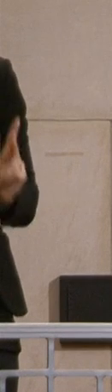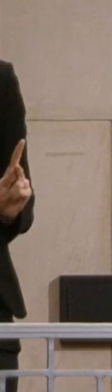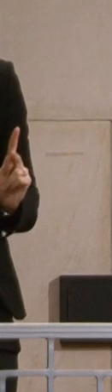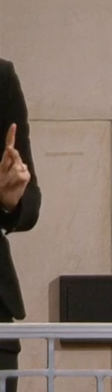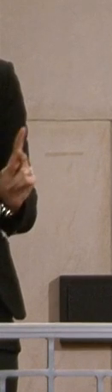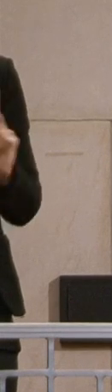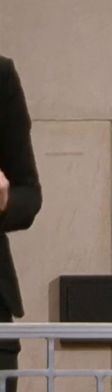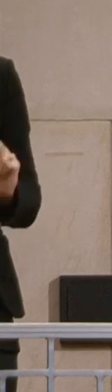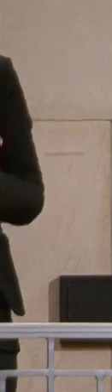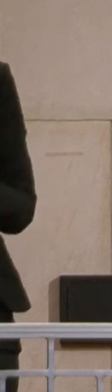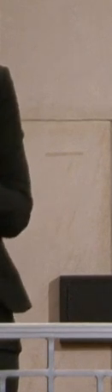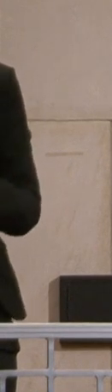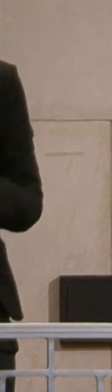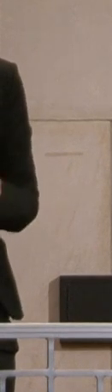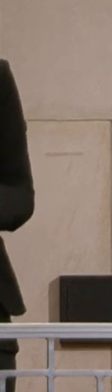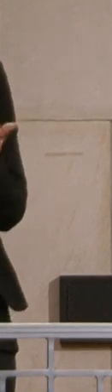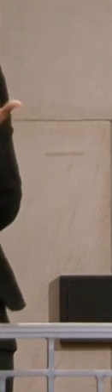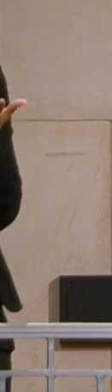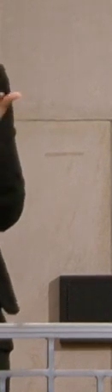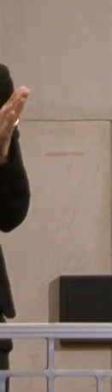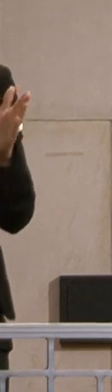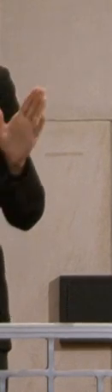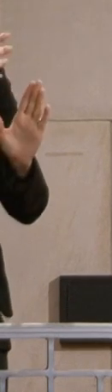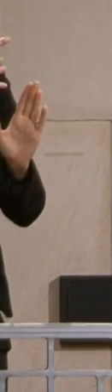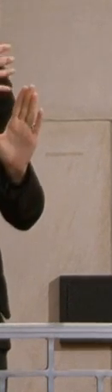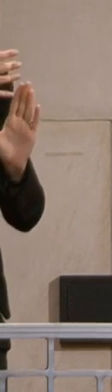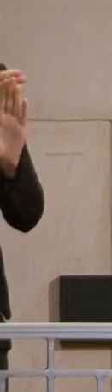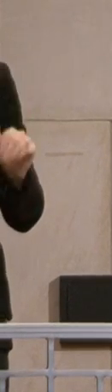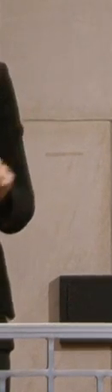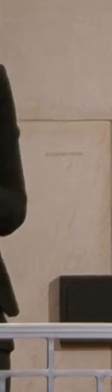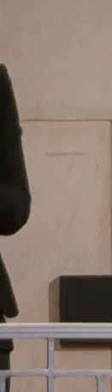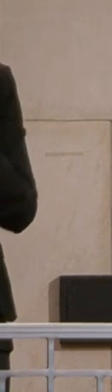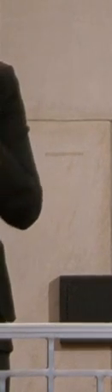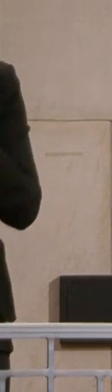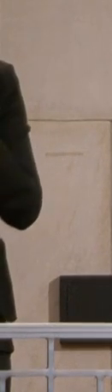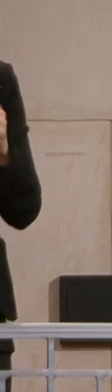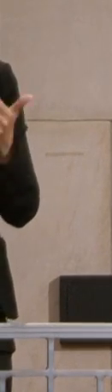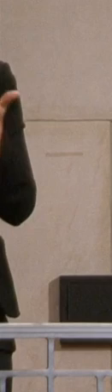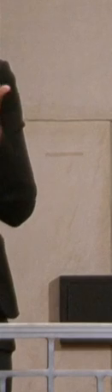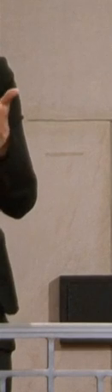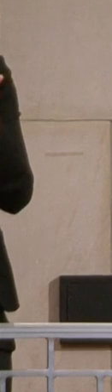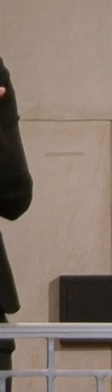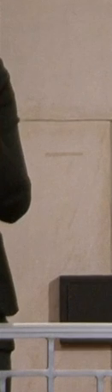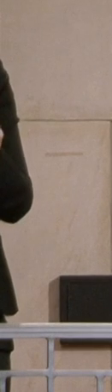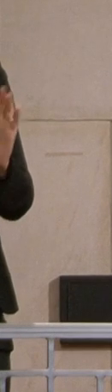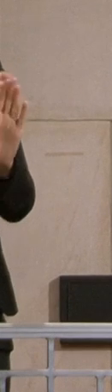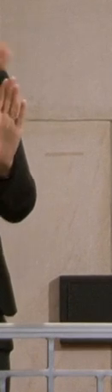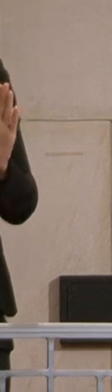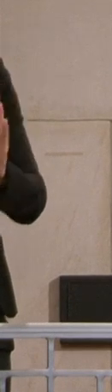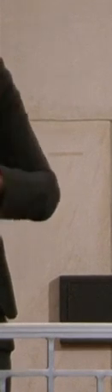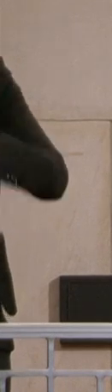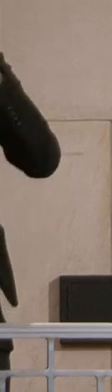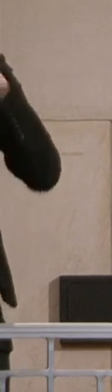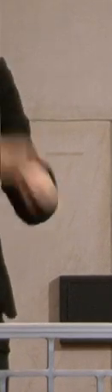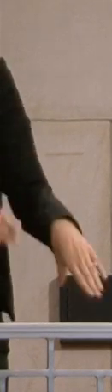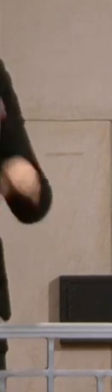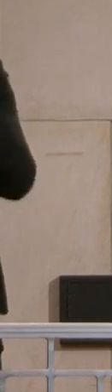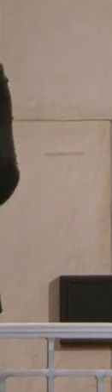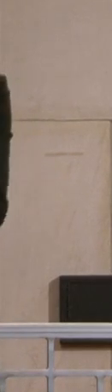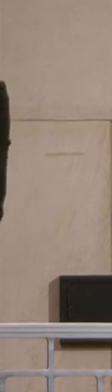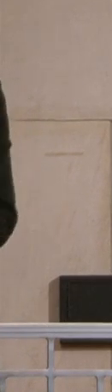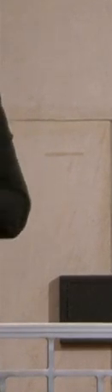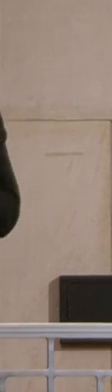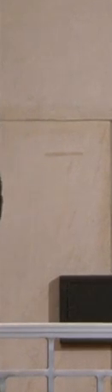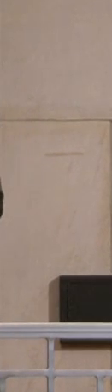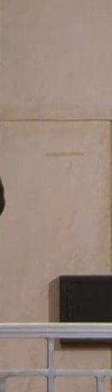We talk about the road that we've taken. We talk about the challenges that we faced and the obstacles that we've overcome, and we look ahead